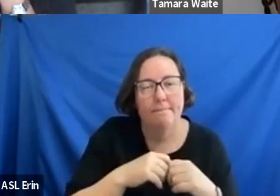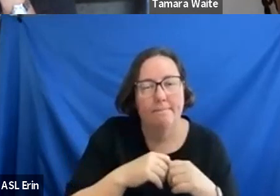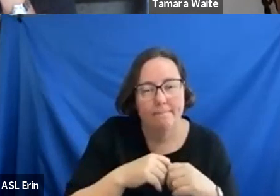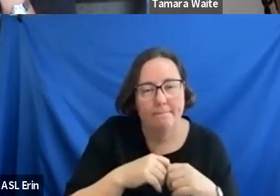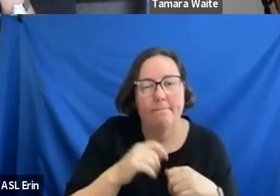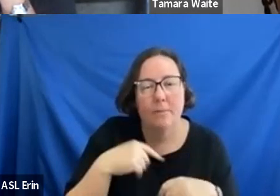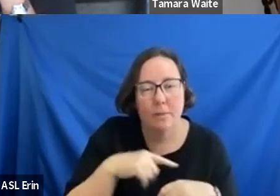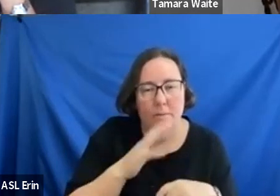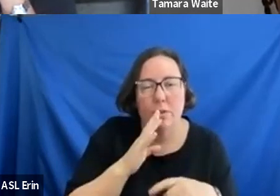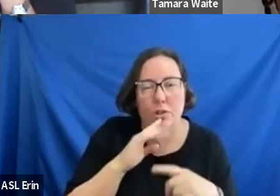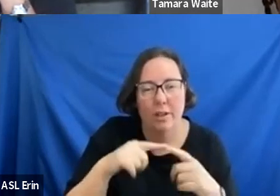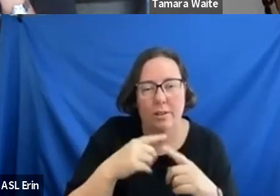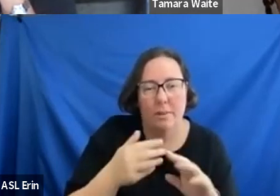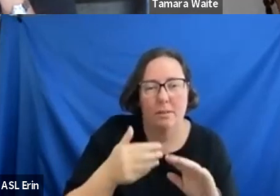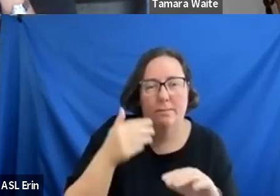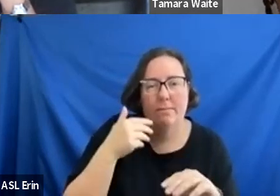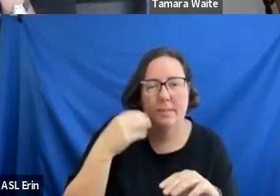talked about a little bit on Friday,